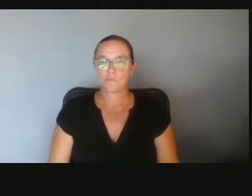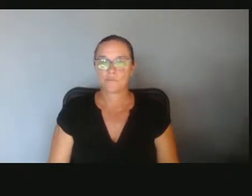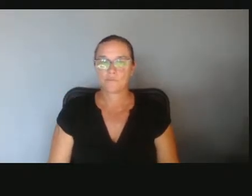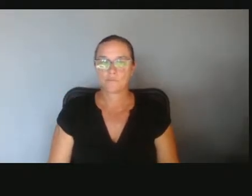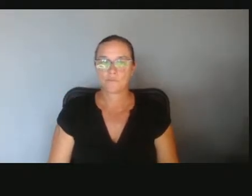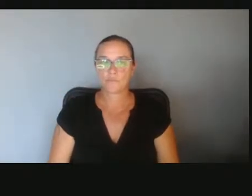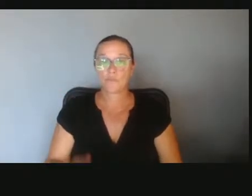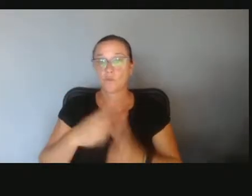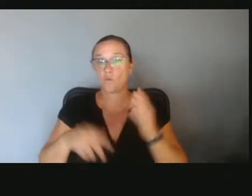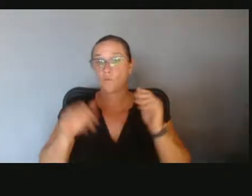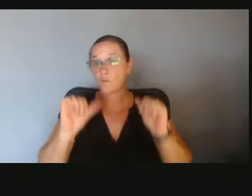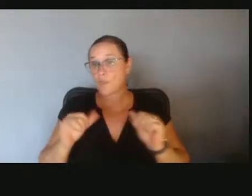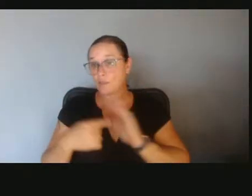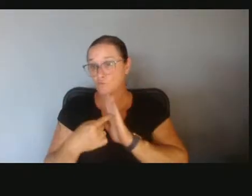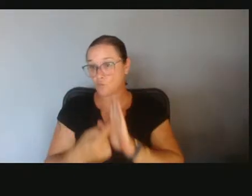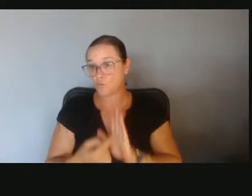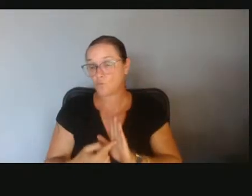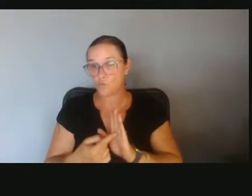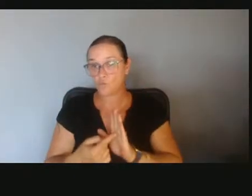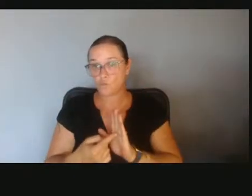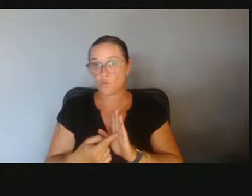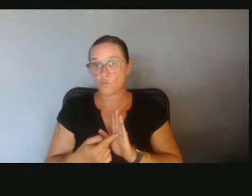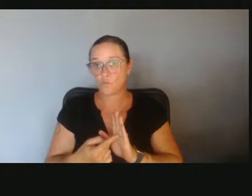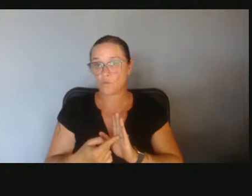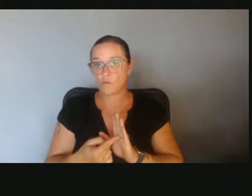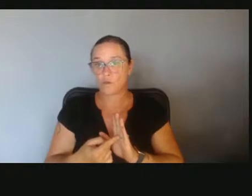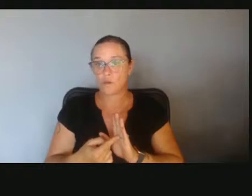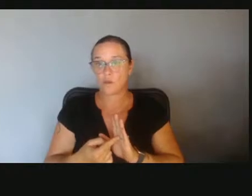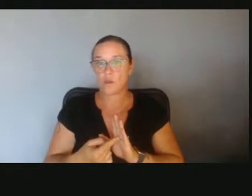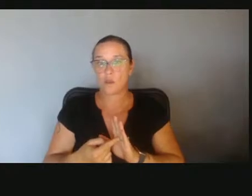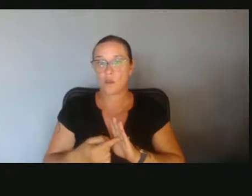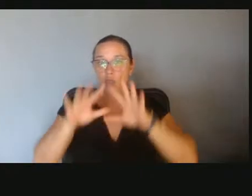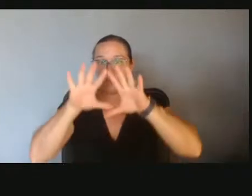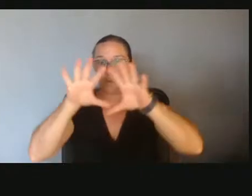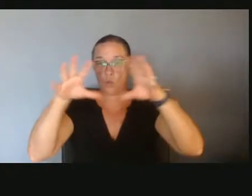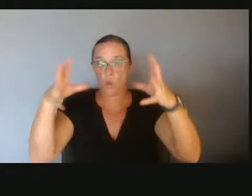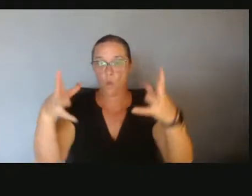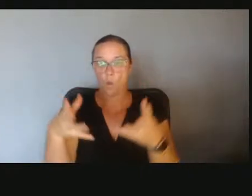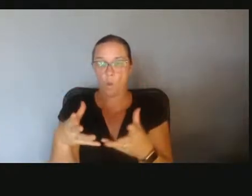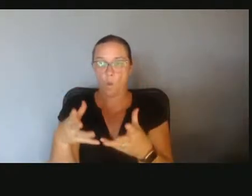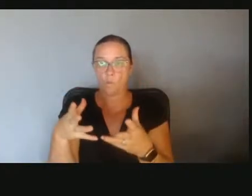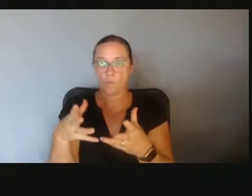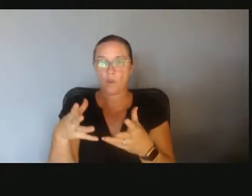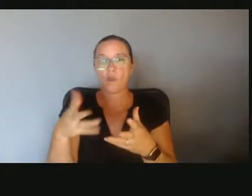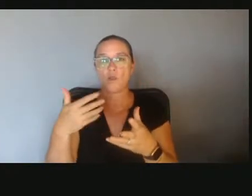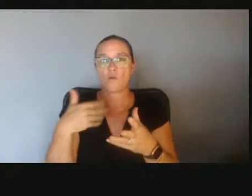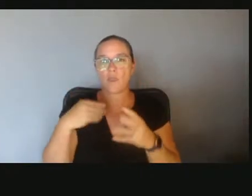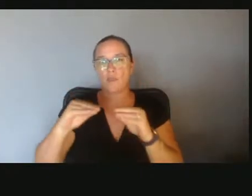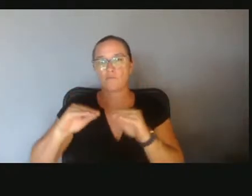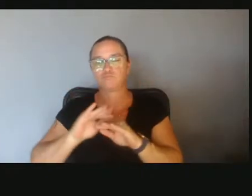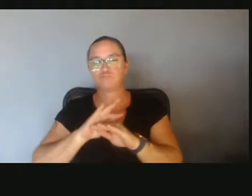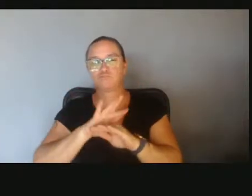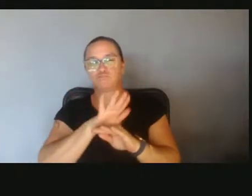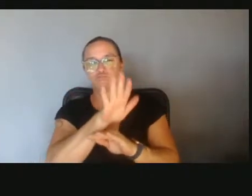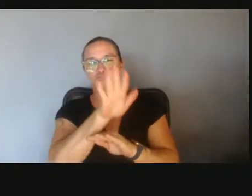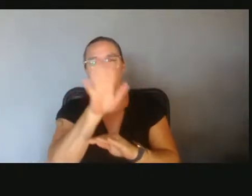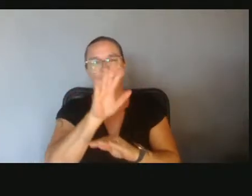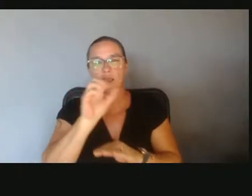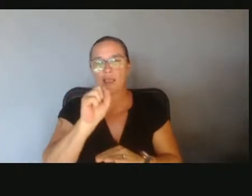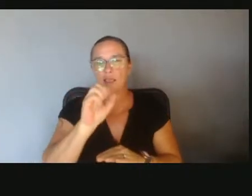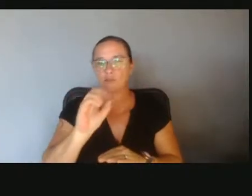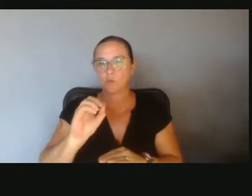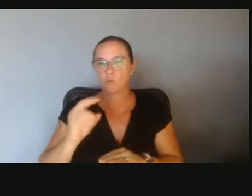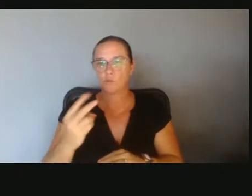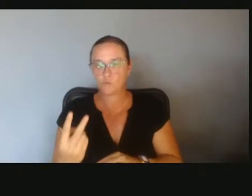What we can show you is that on a global scale, we do have an accumulation of SO2 in the atmosphere here.